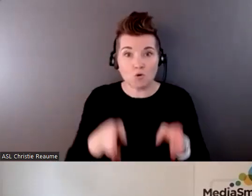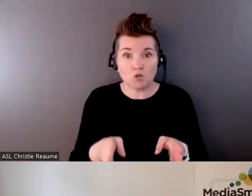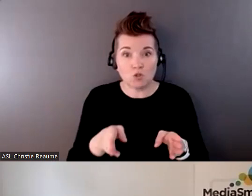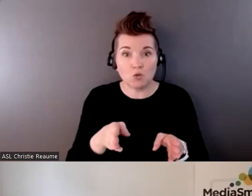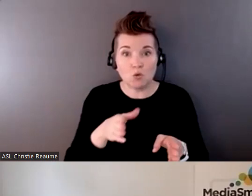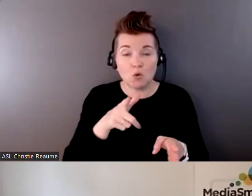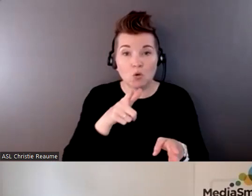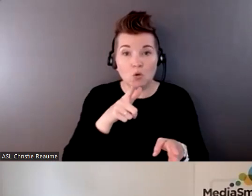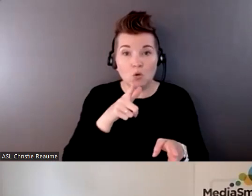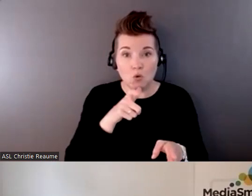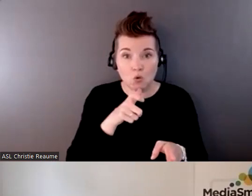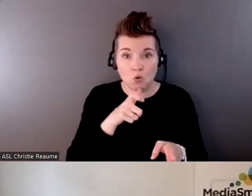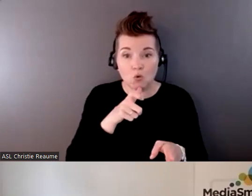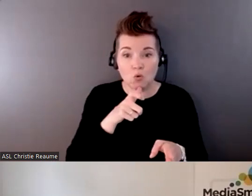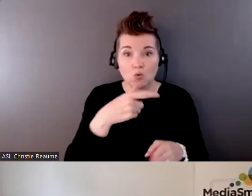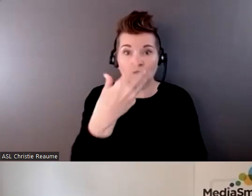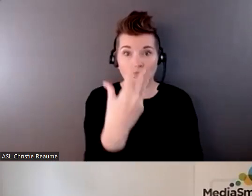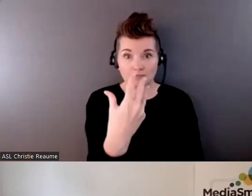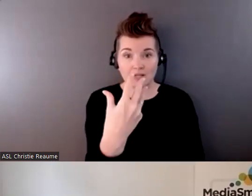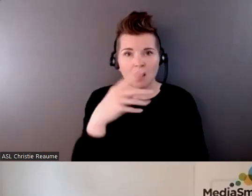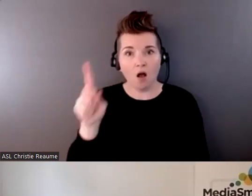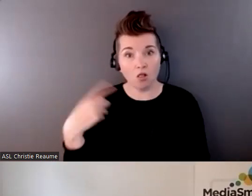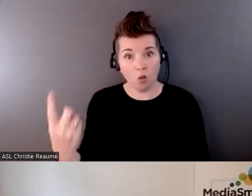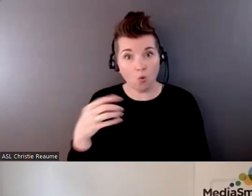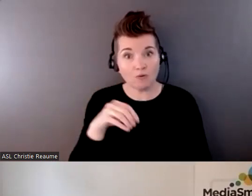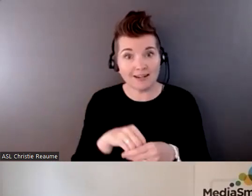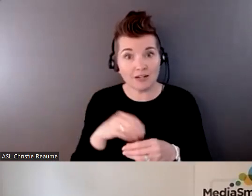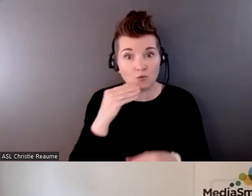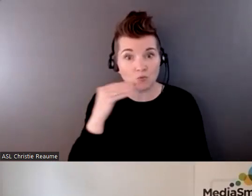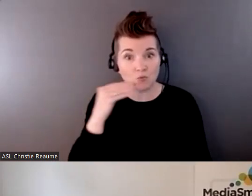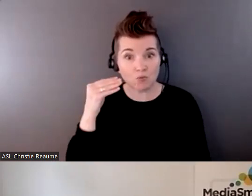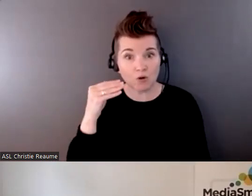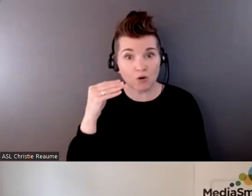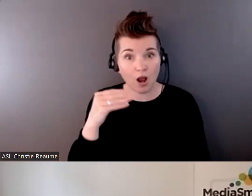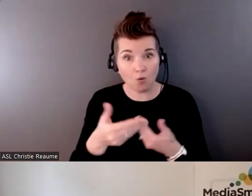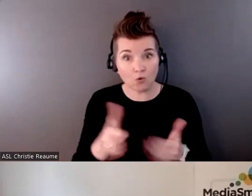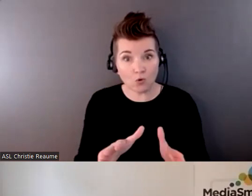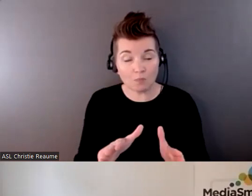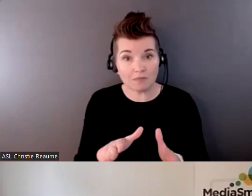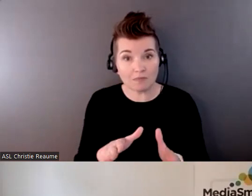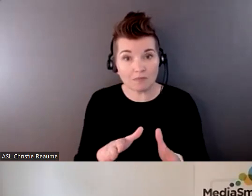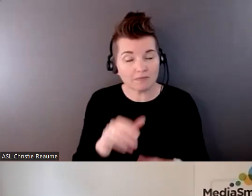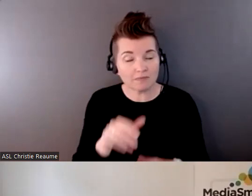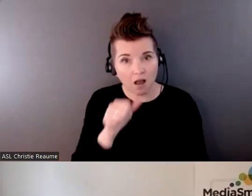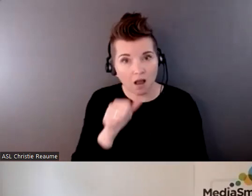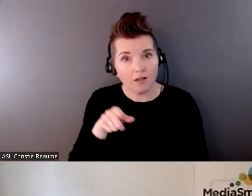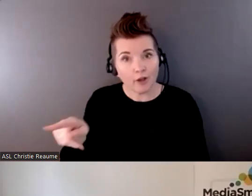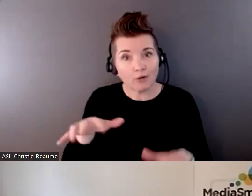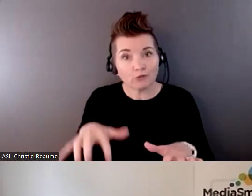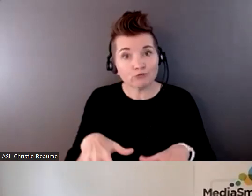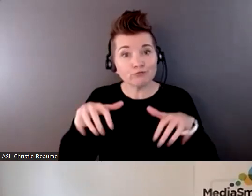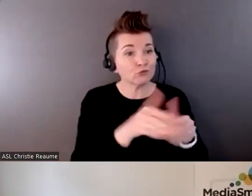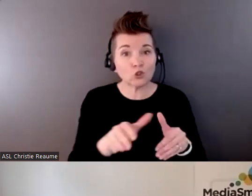the visit alone in a room so they may have had other residents who were listening in on the call and hearing other information